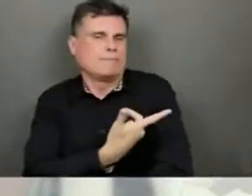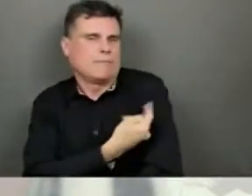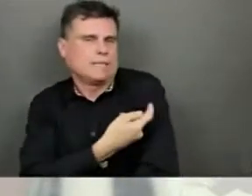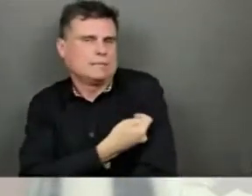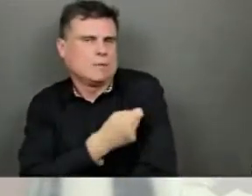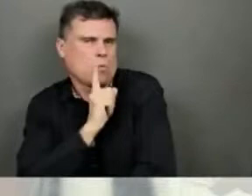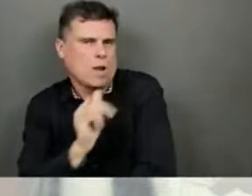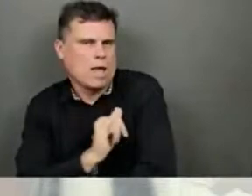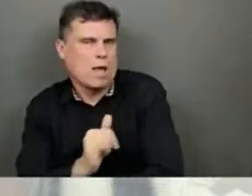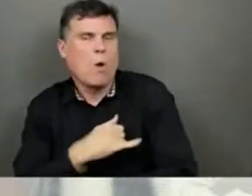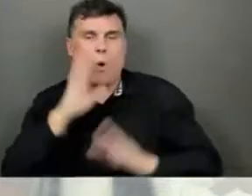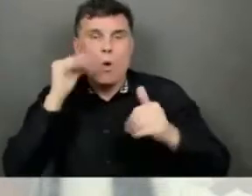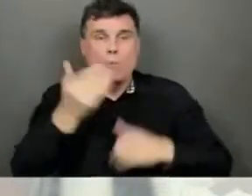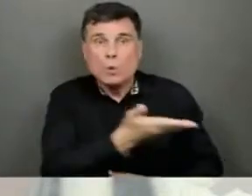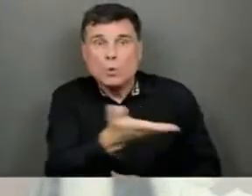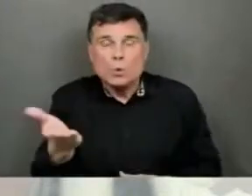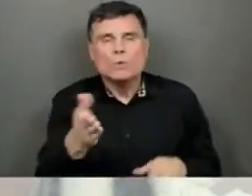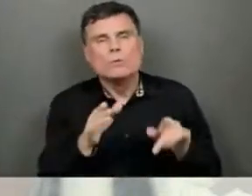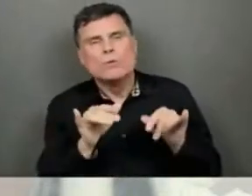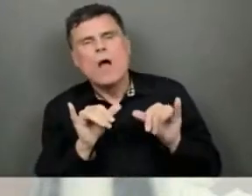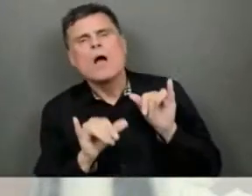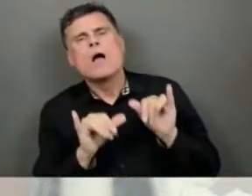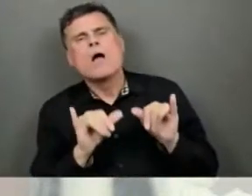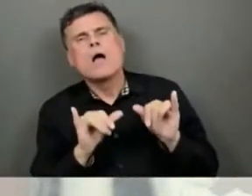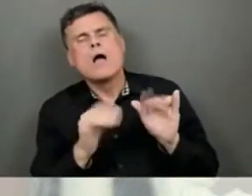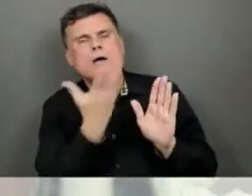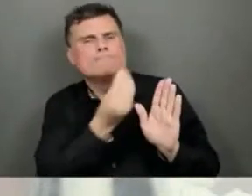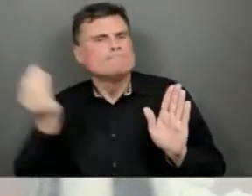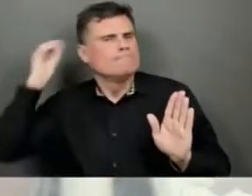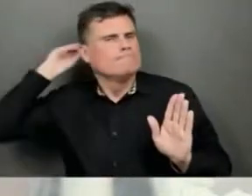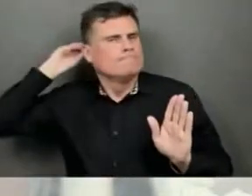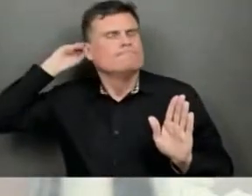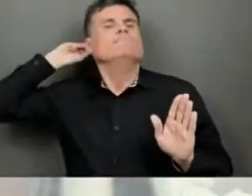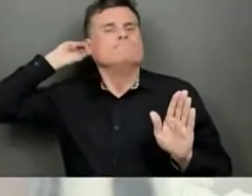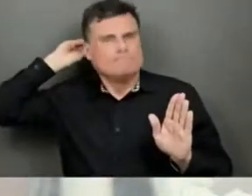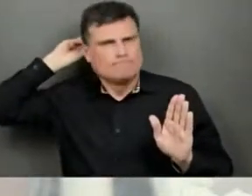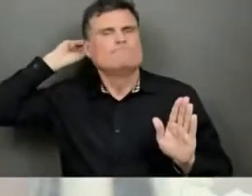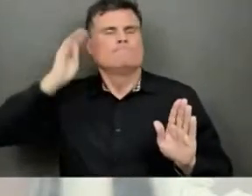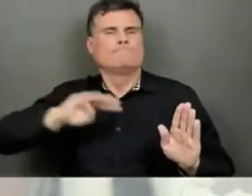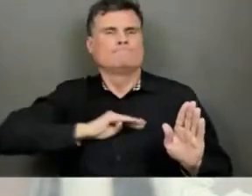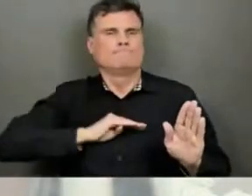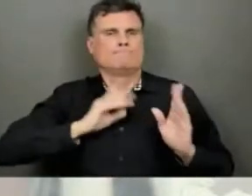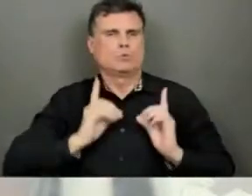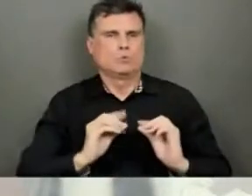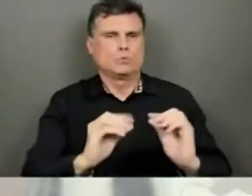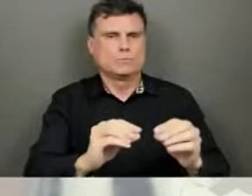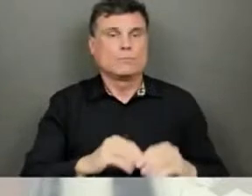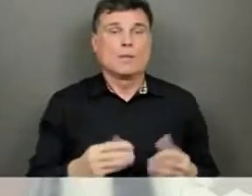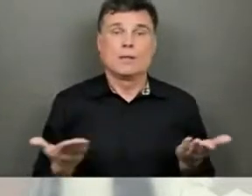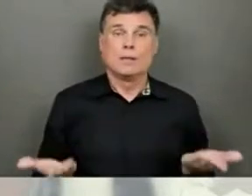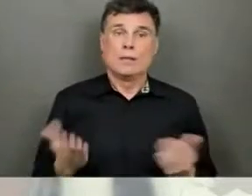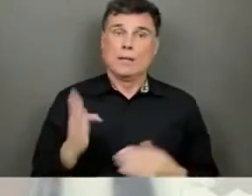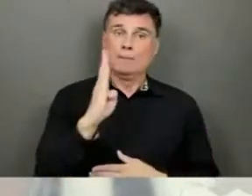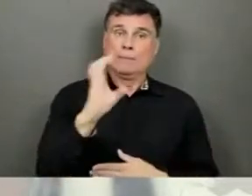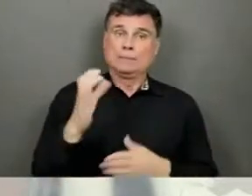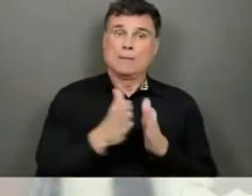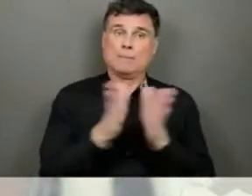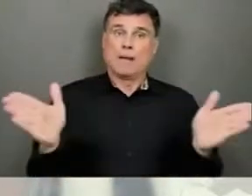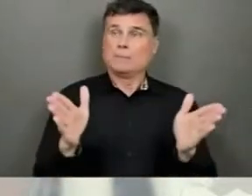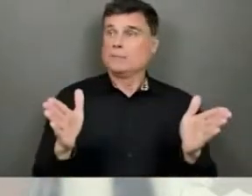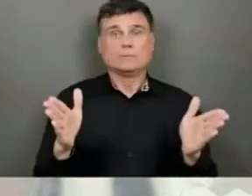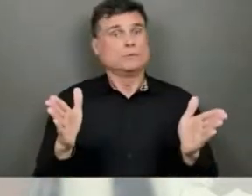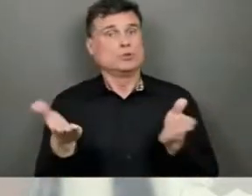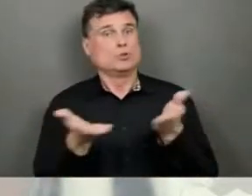sure. You may have heard earlier today the BC Public Service employees will no longer be required to provide proof